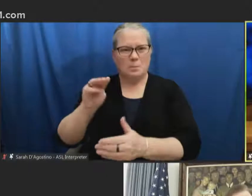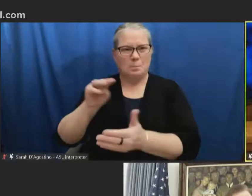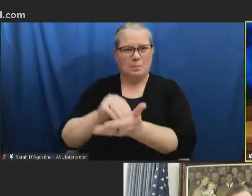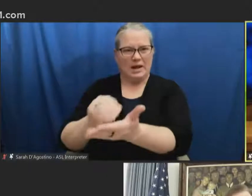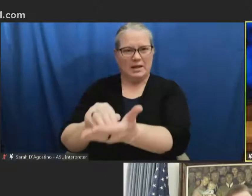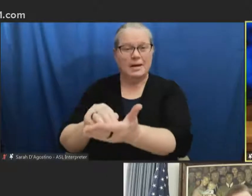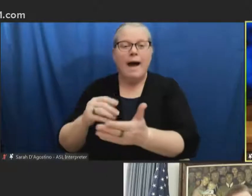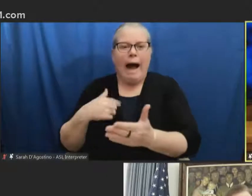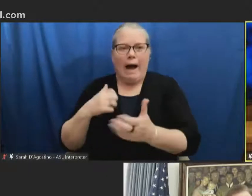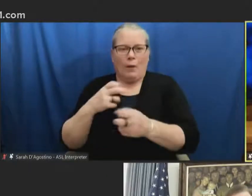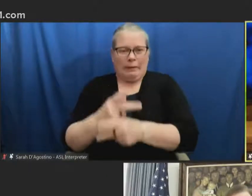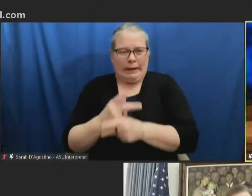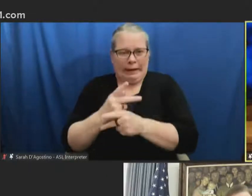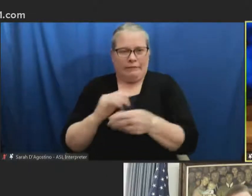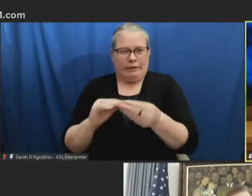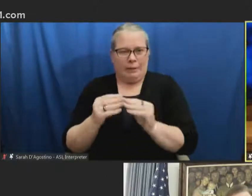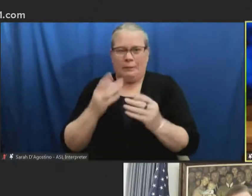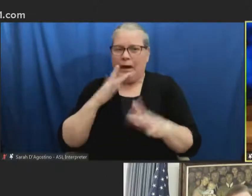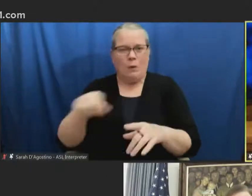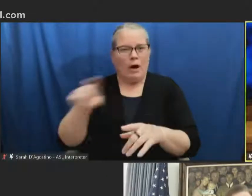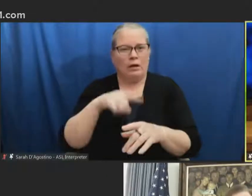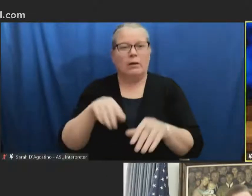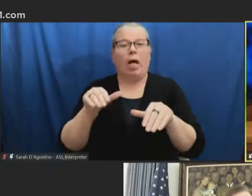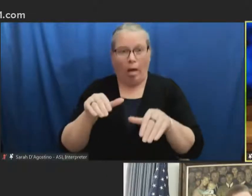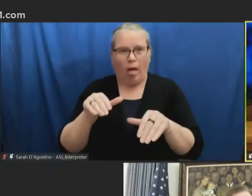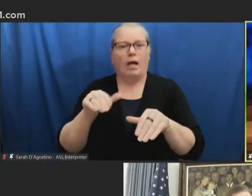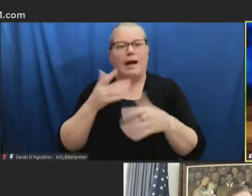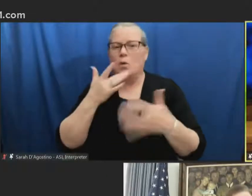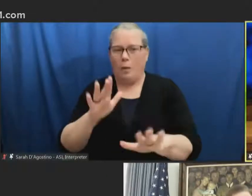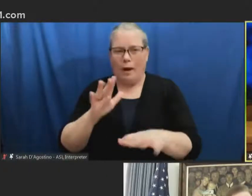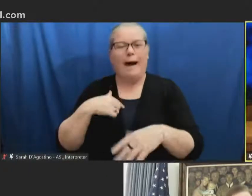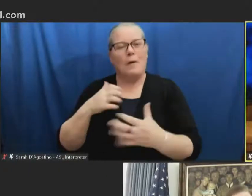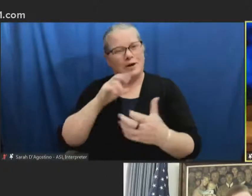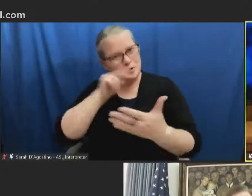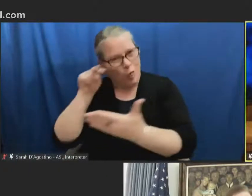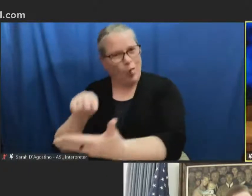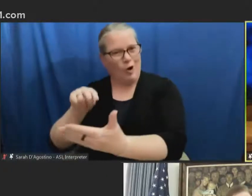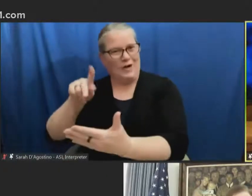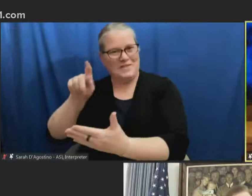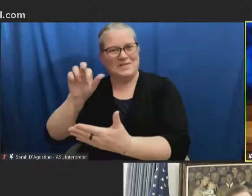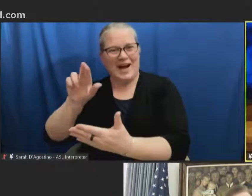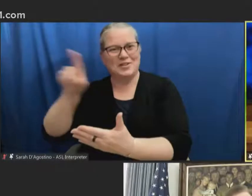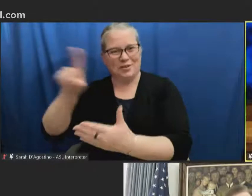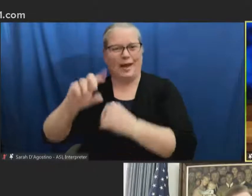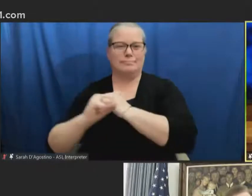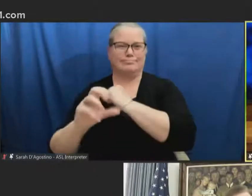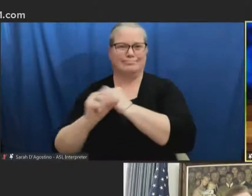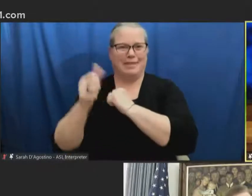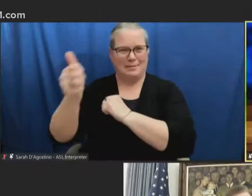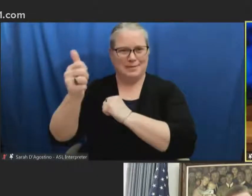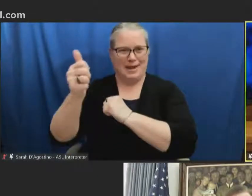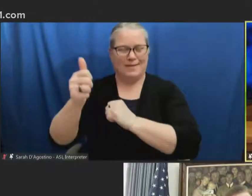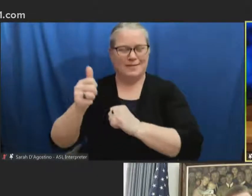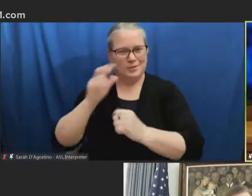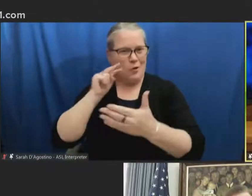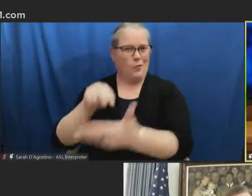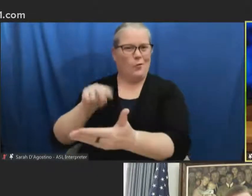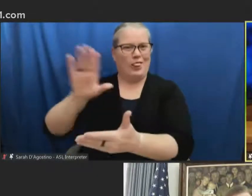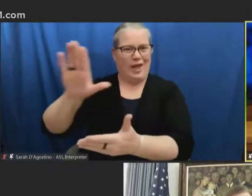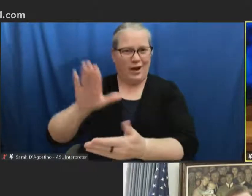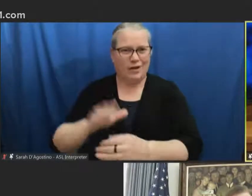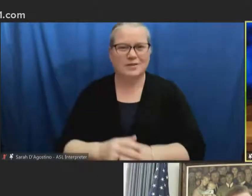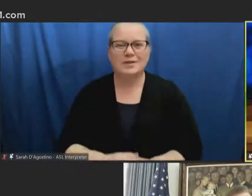be misquoting them. So I encourage everyone to actually look at what they put out publicly. I think in the third and fourth quarter, they said 45 million each quarter. And